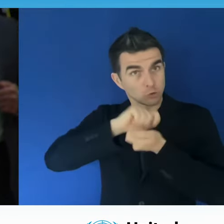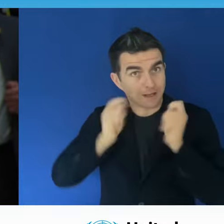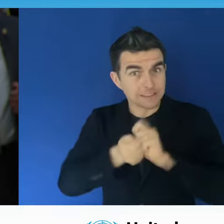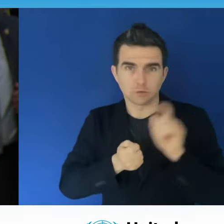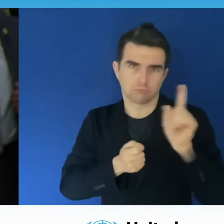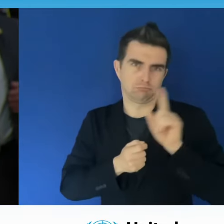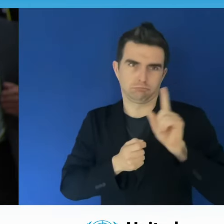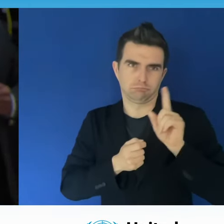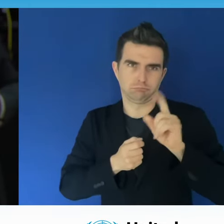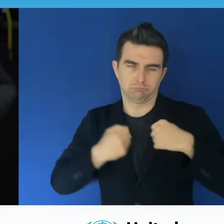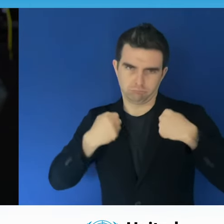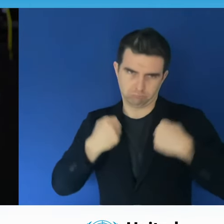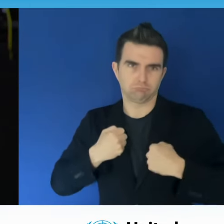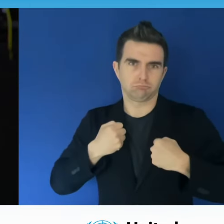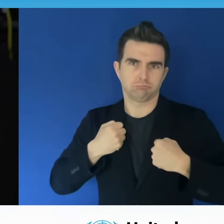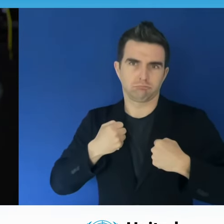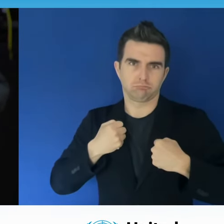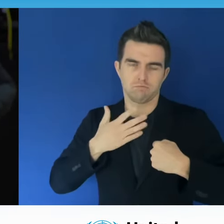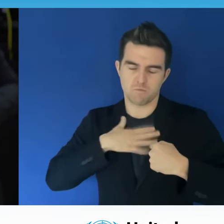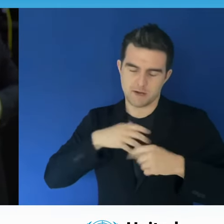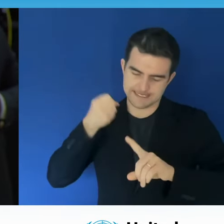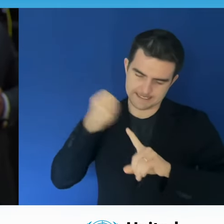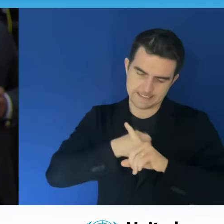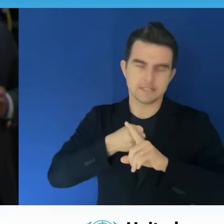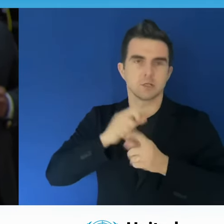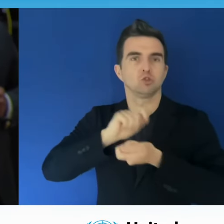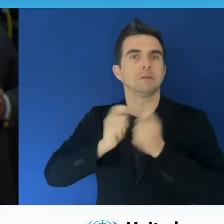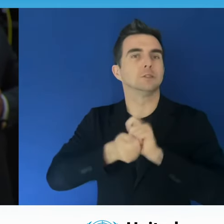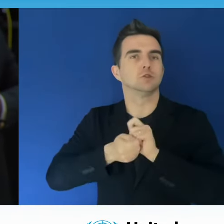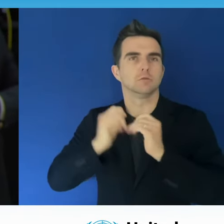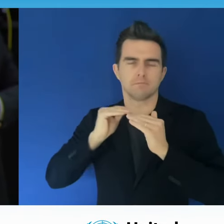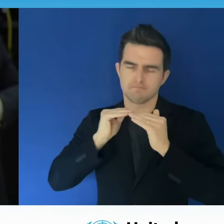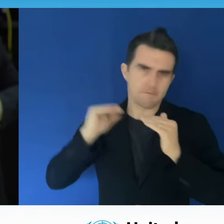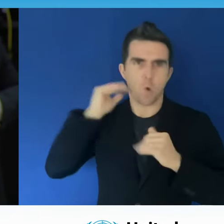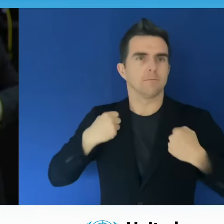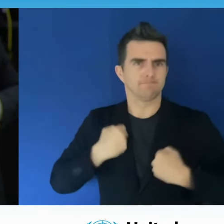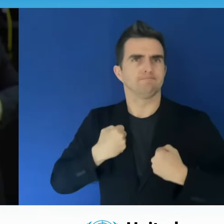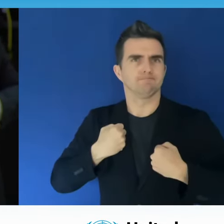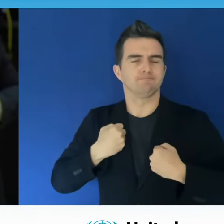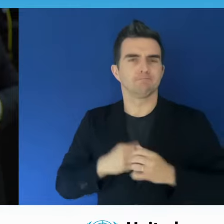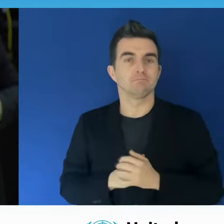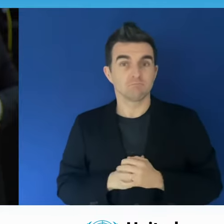wait every day for a generous person to donate them a piece of bread.